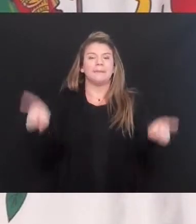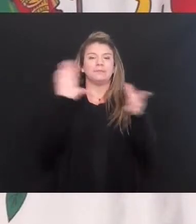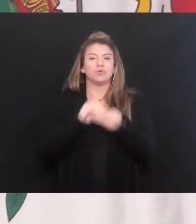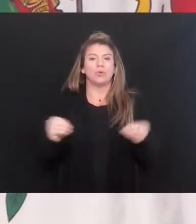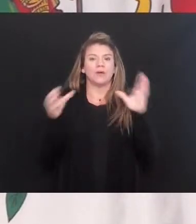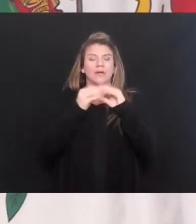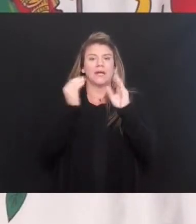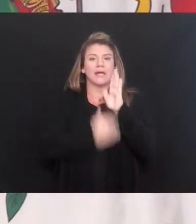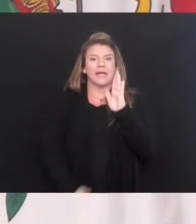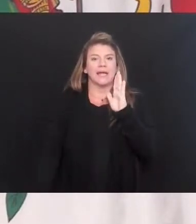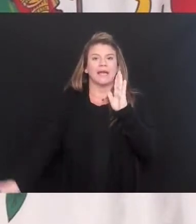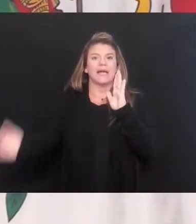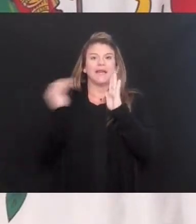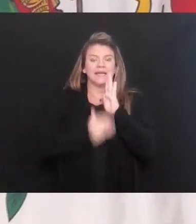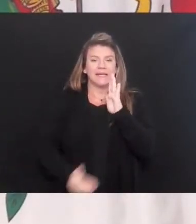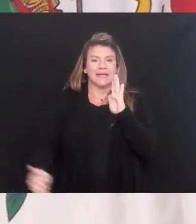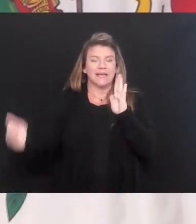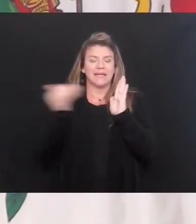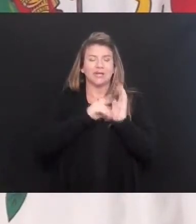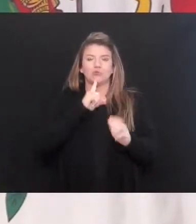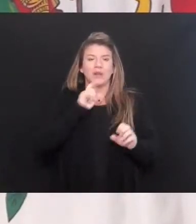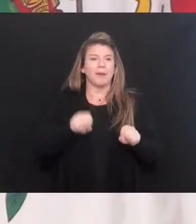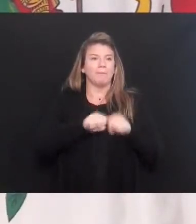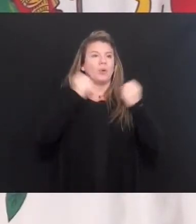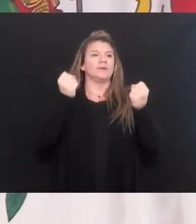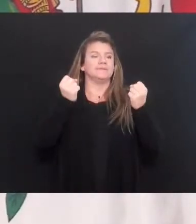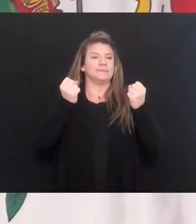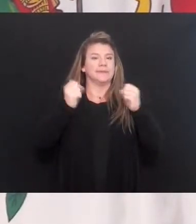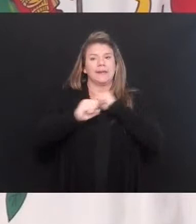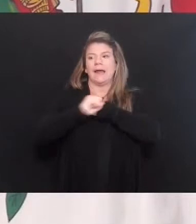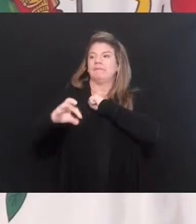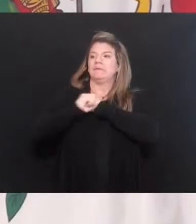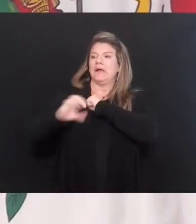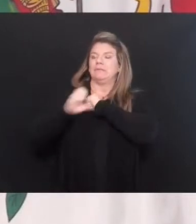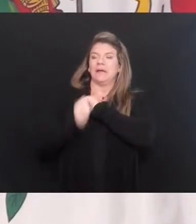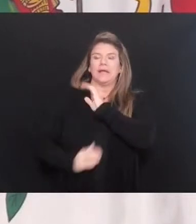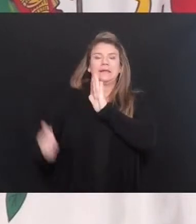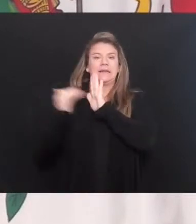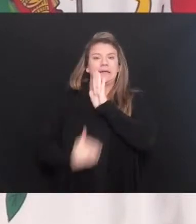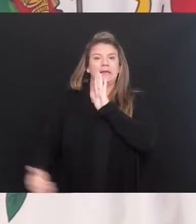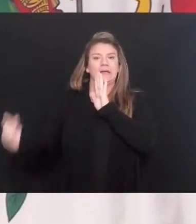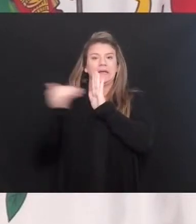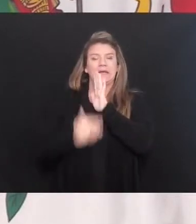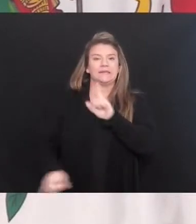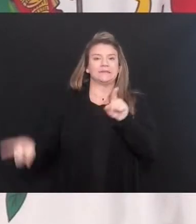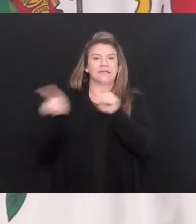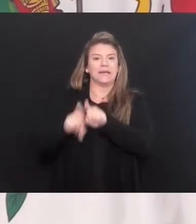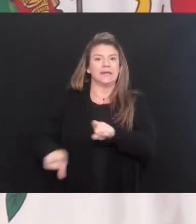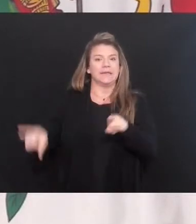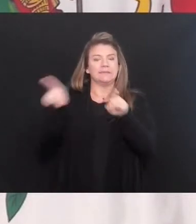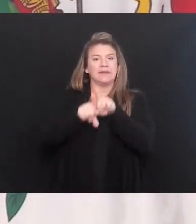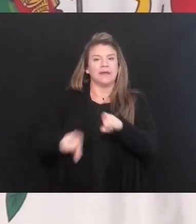over. It's a broken record beyond total belief. I